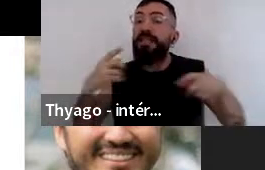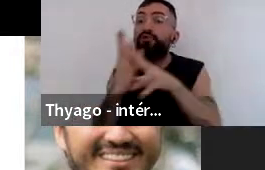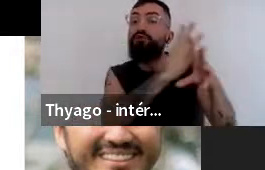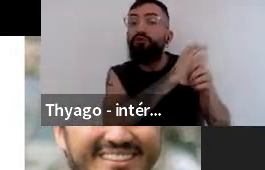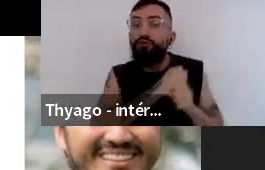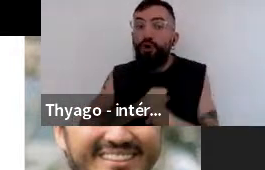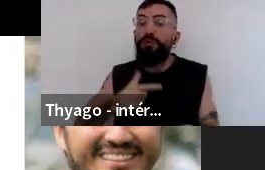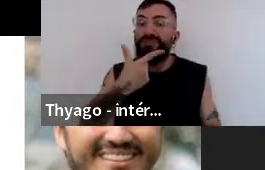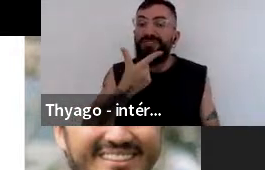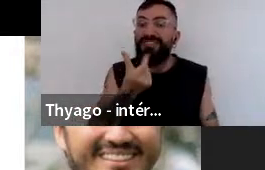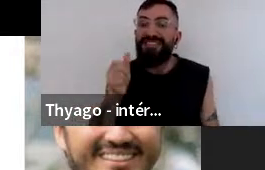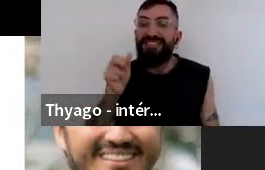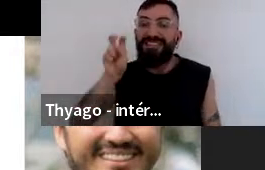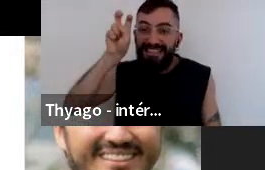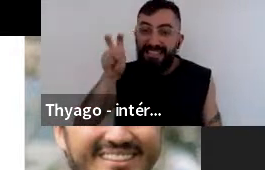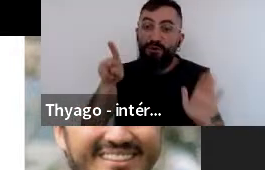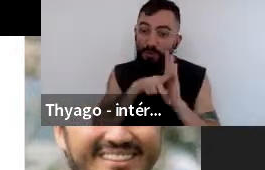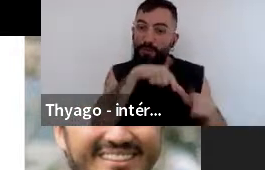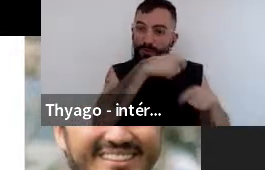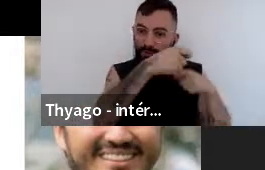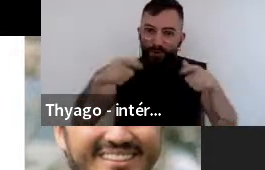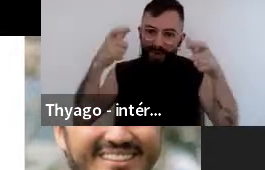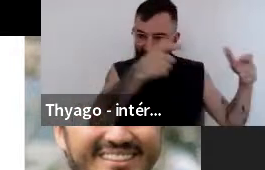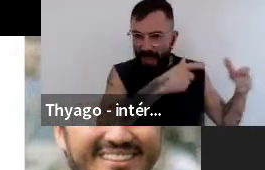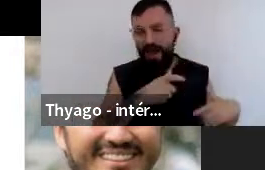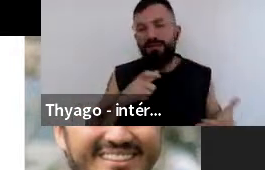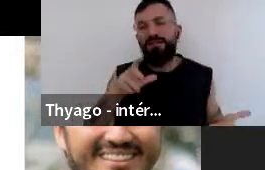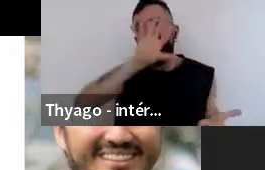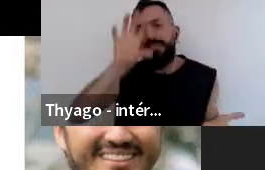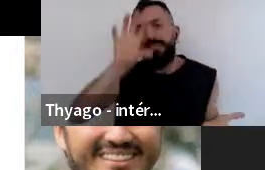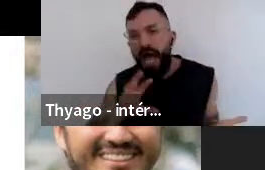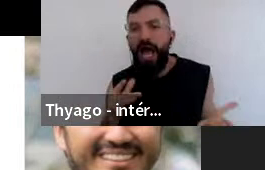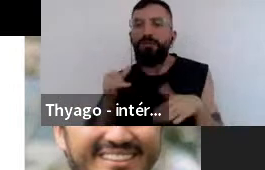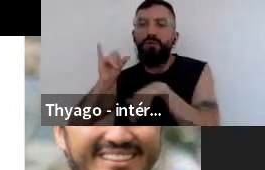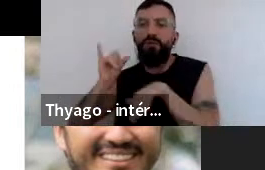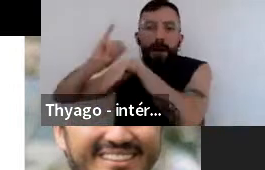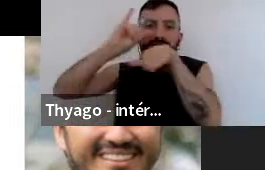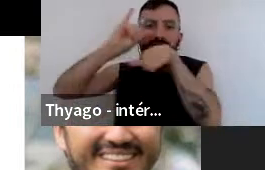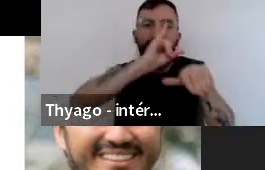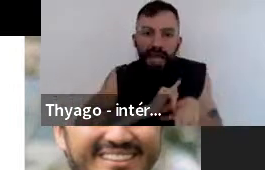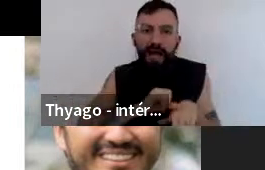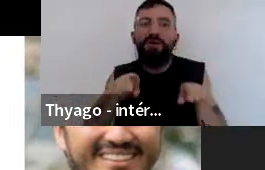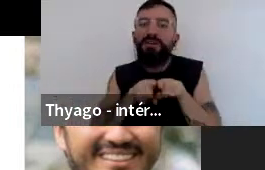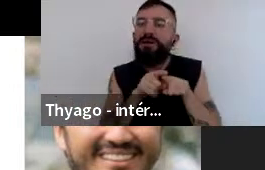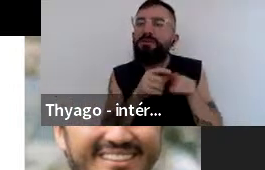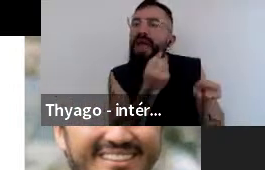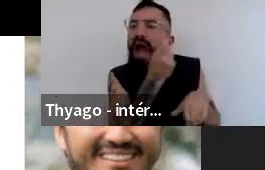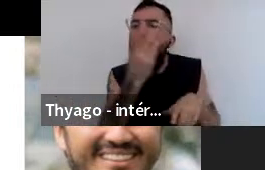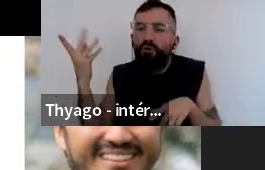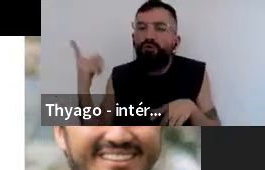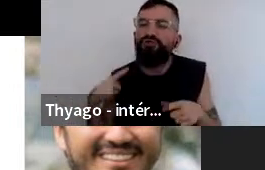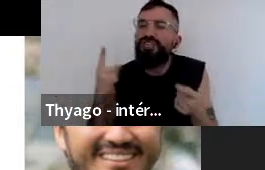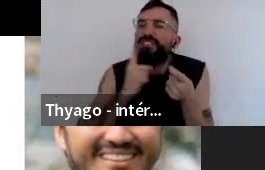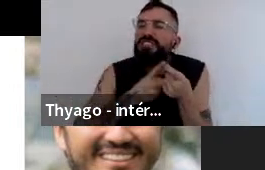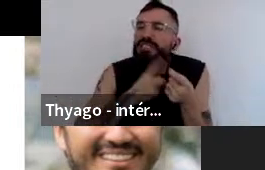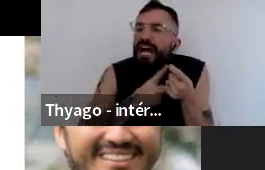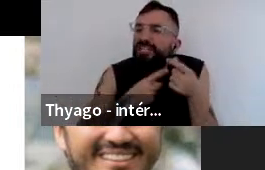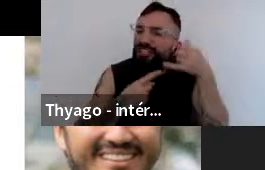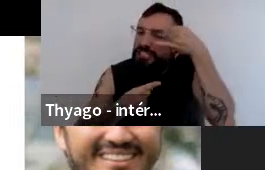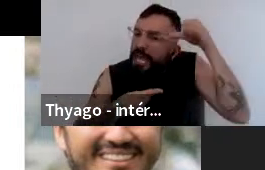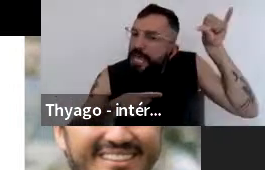toponyms, including signs for Brazilian states, their capital cities, and some of their rural cities and